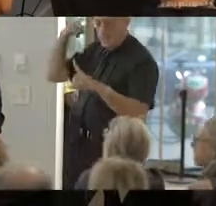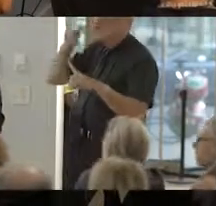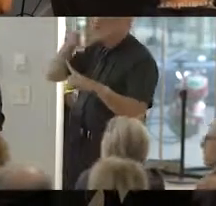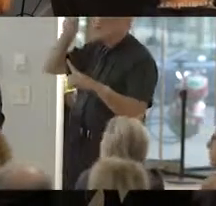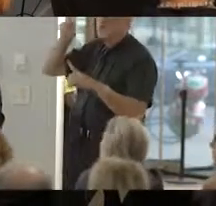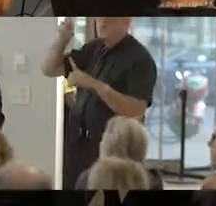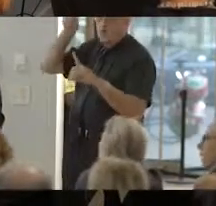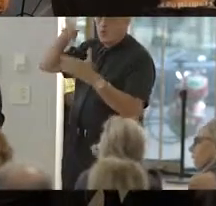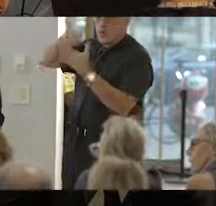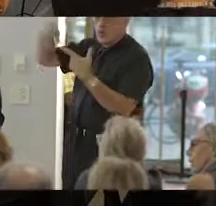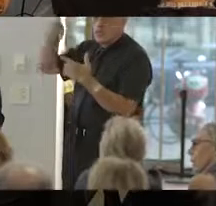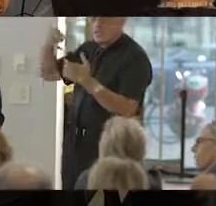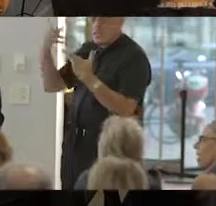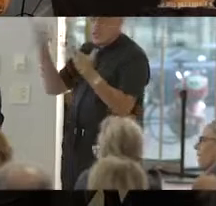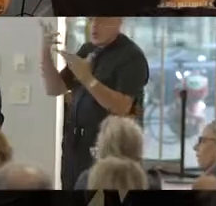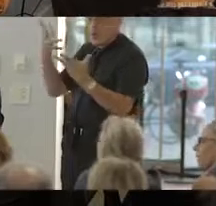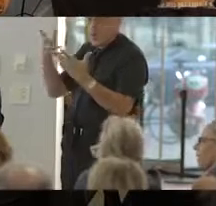Okay.